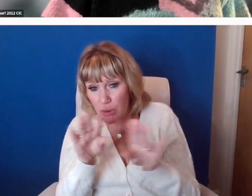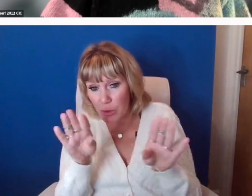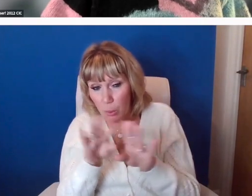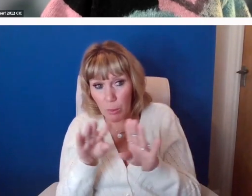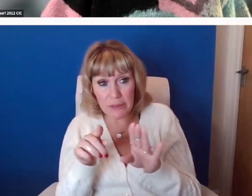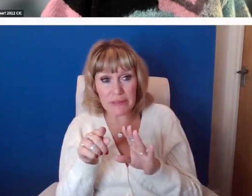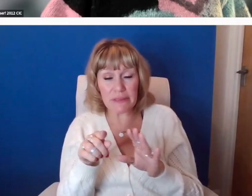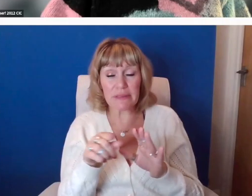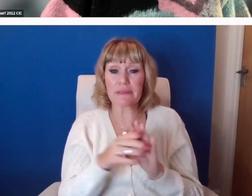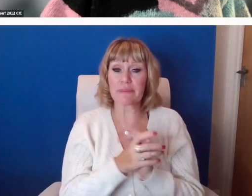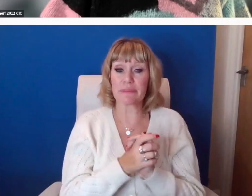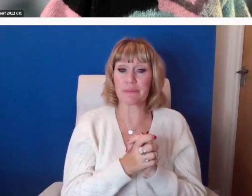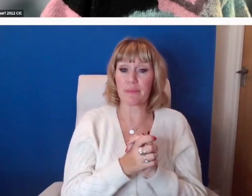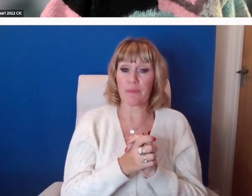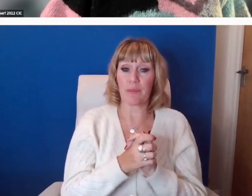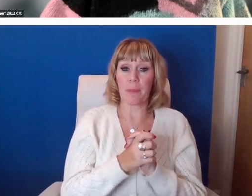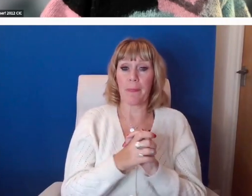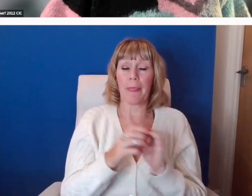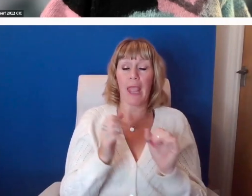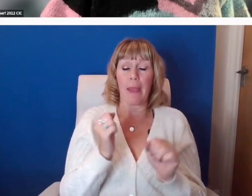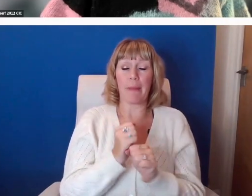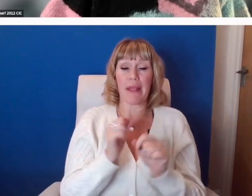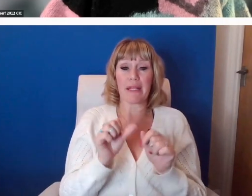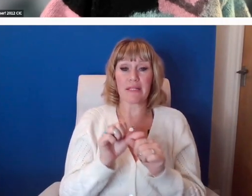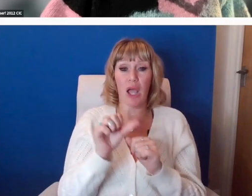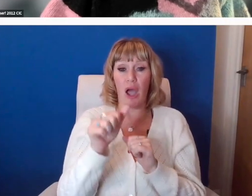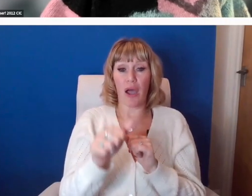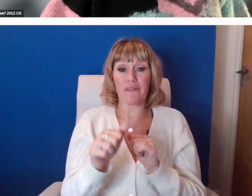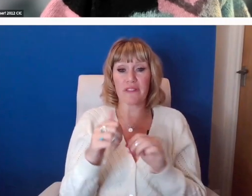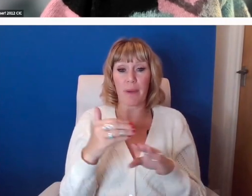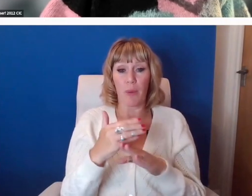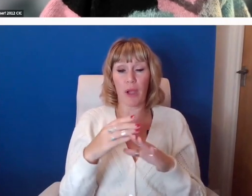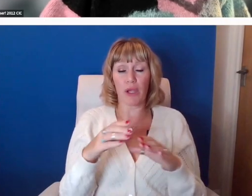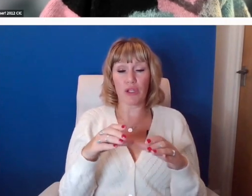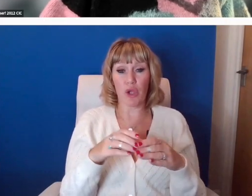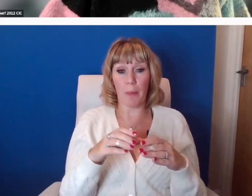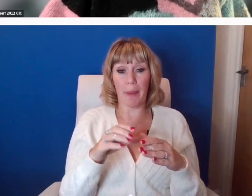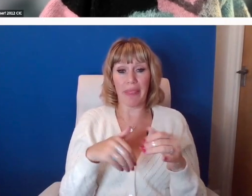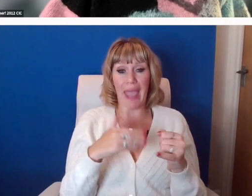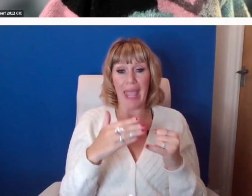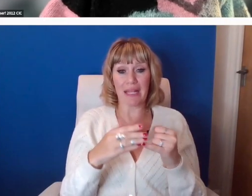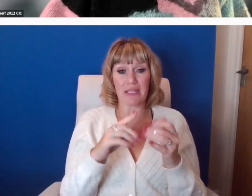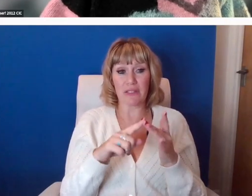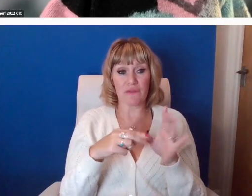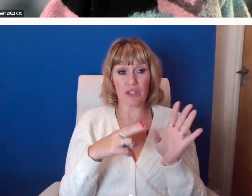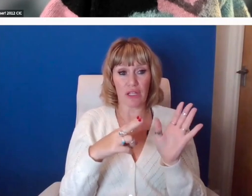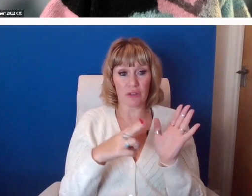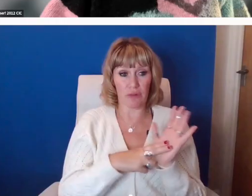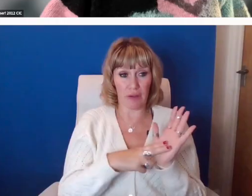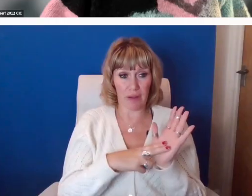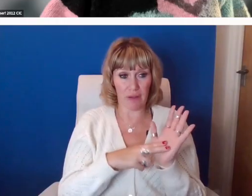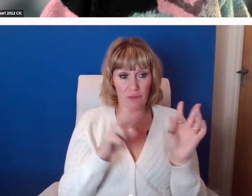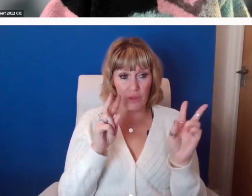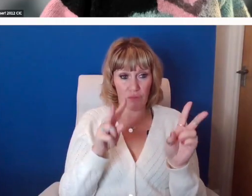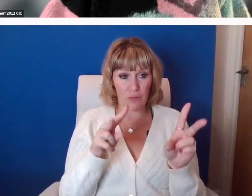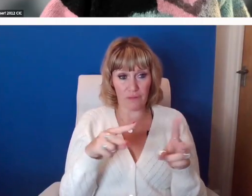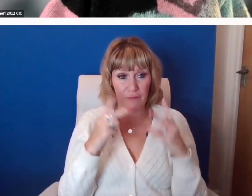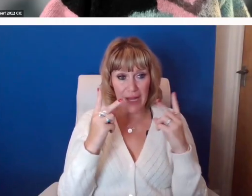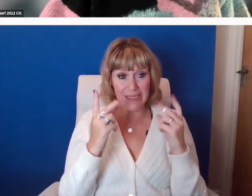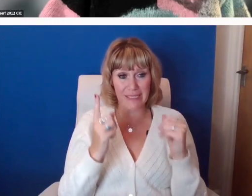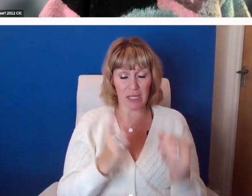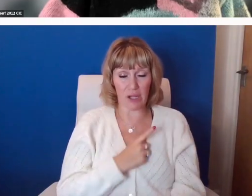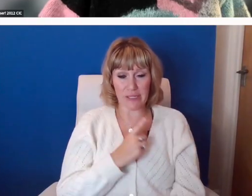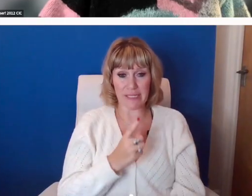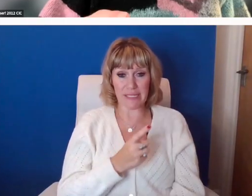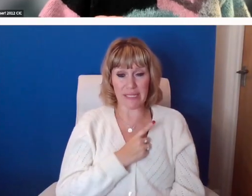made this after I did my workshop, I think at the end of January, for the Reflecting Ourselves